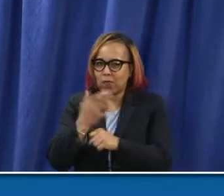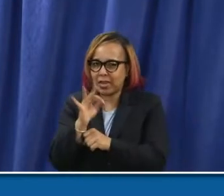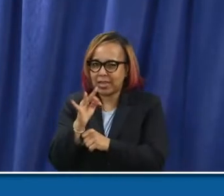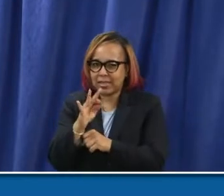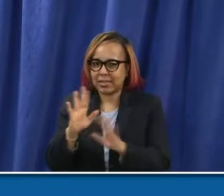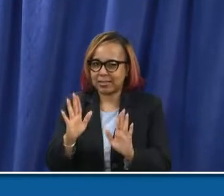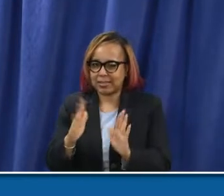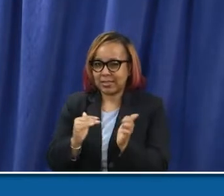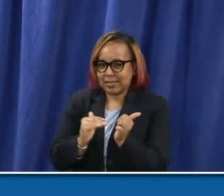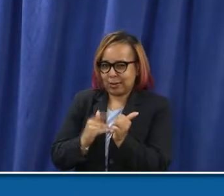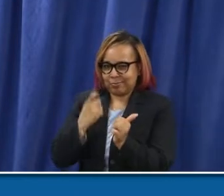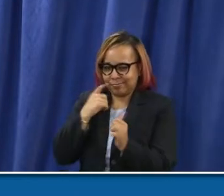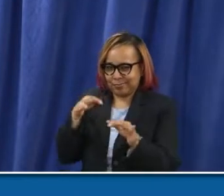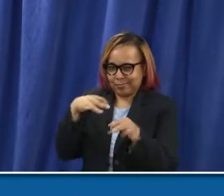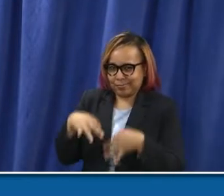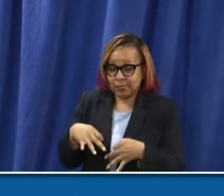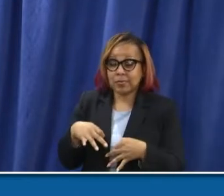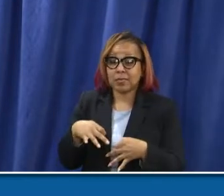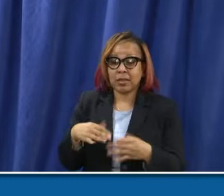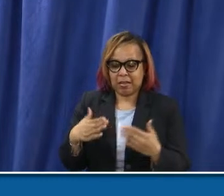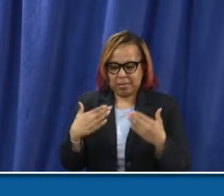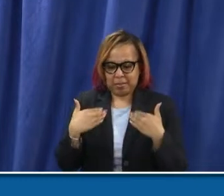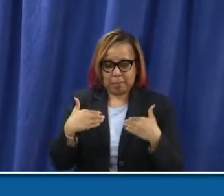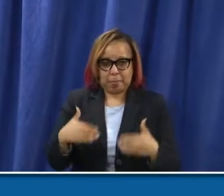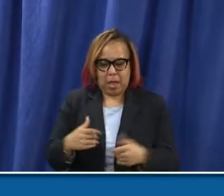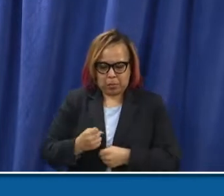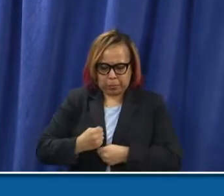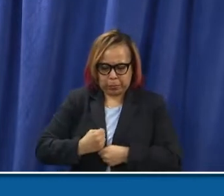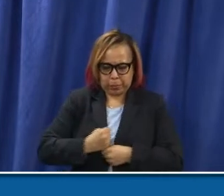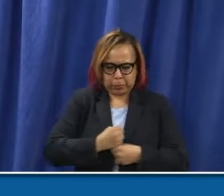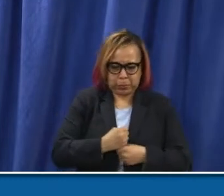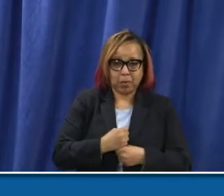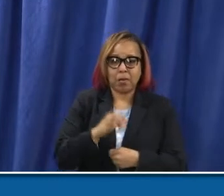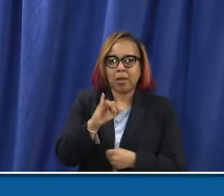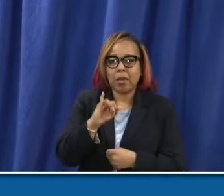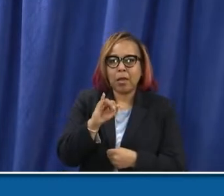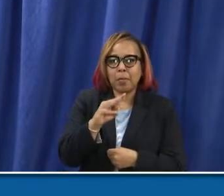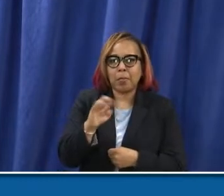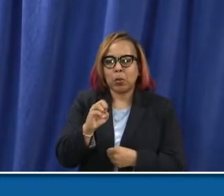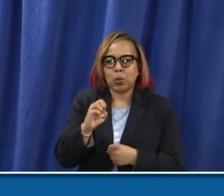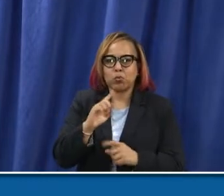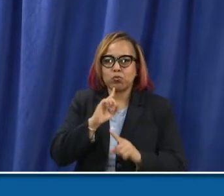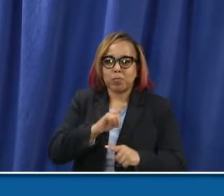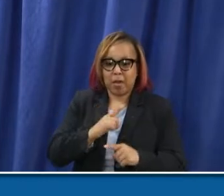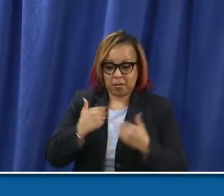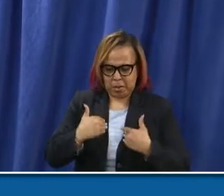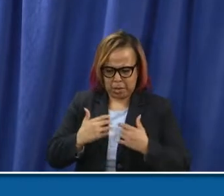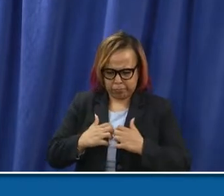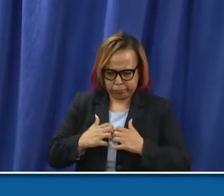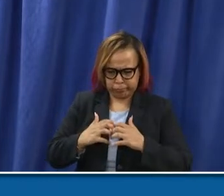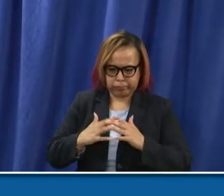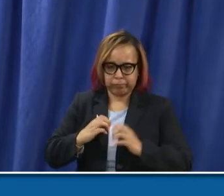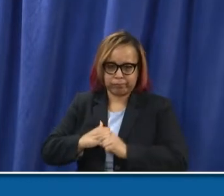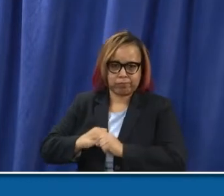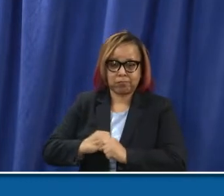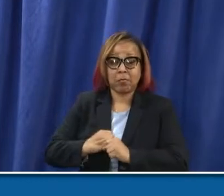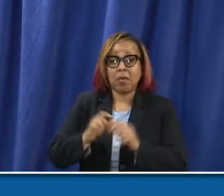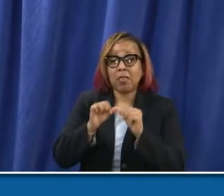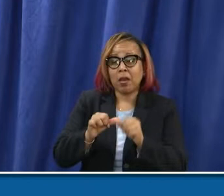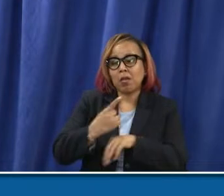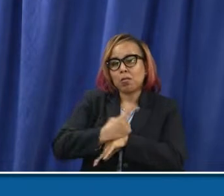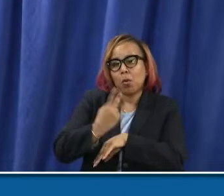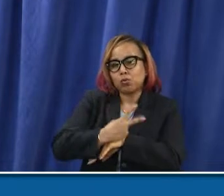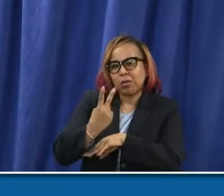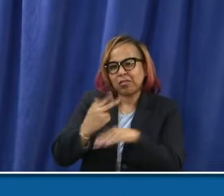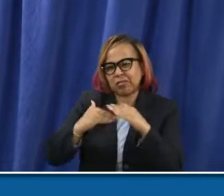as Dr. Robinson said. They are the body producing that immune response, building the protection, and they generally lasted 1 to 2 days or even